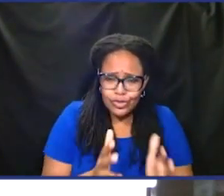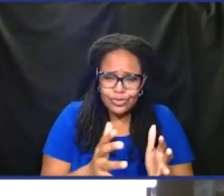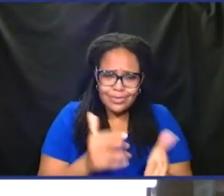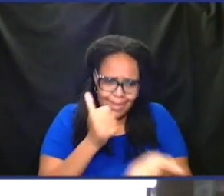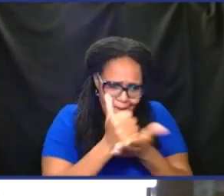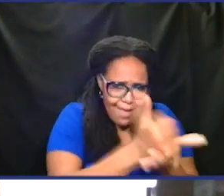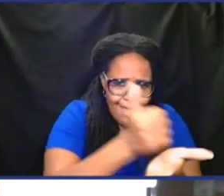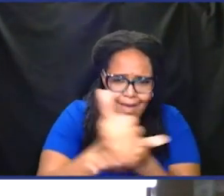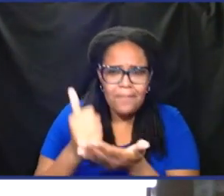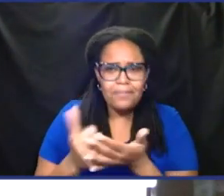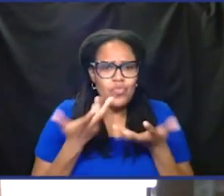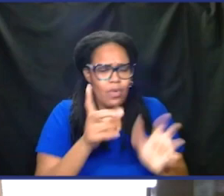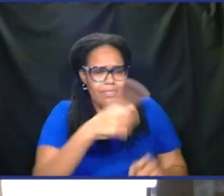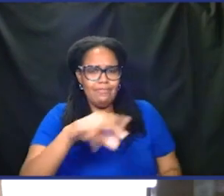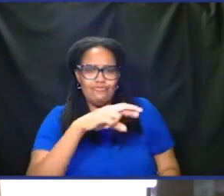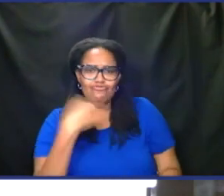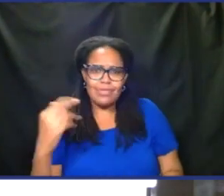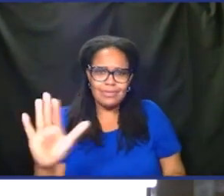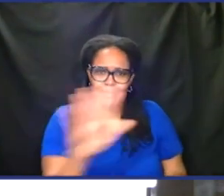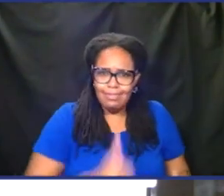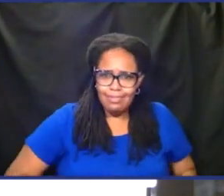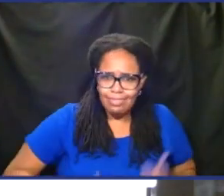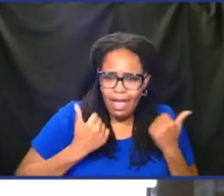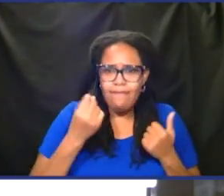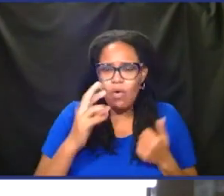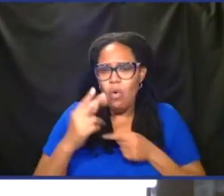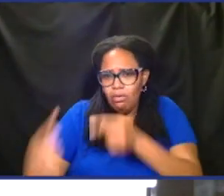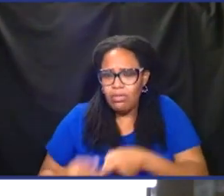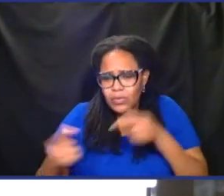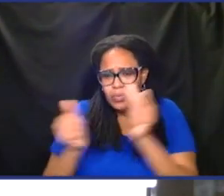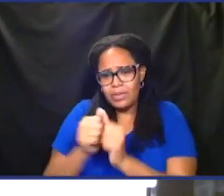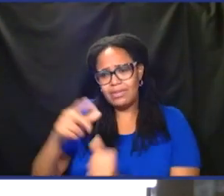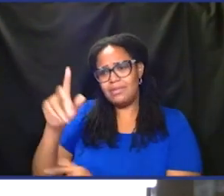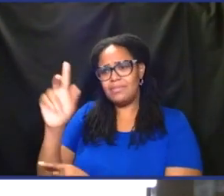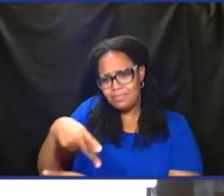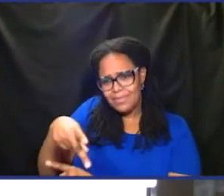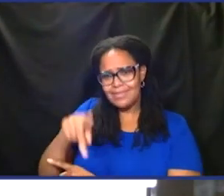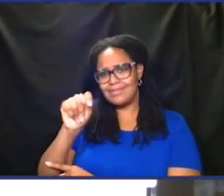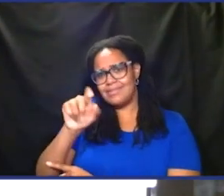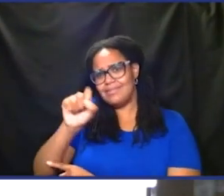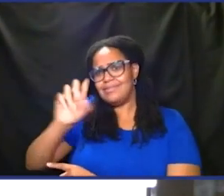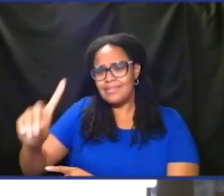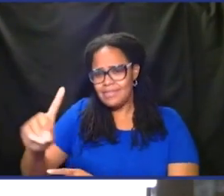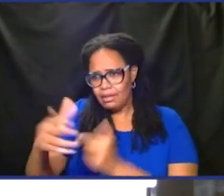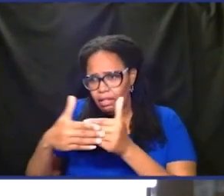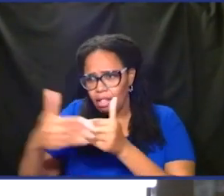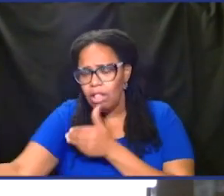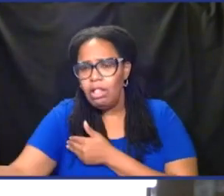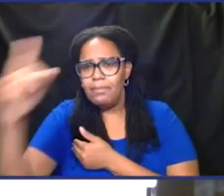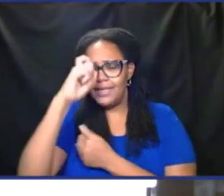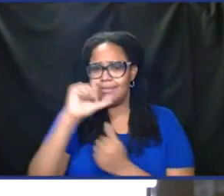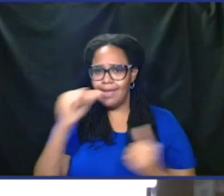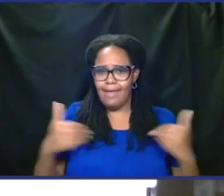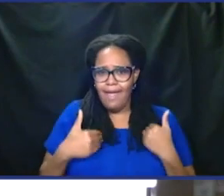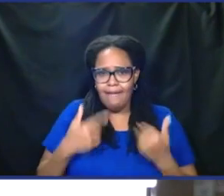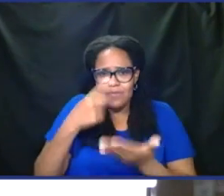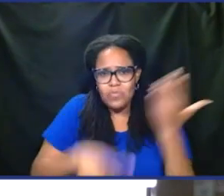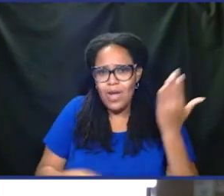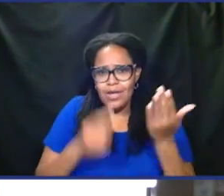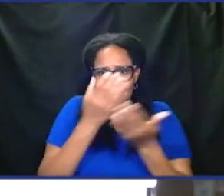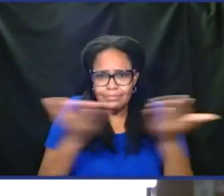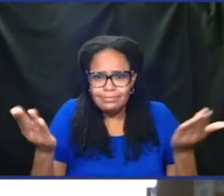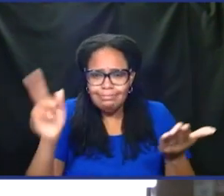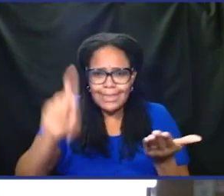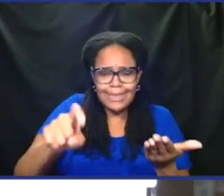or suffer years of post-traumatic stress because they lacked basic supplies. Let's act now to